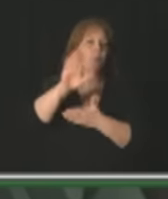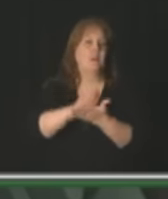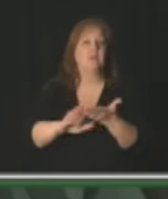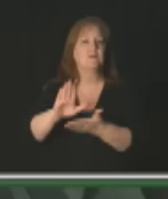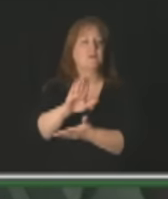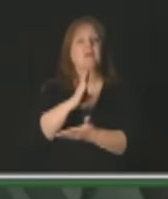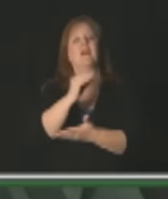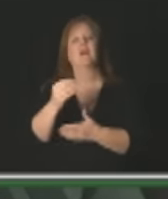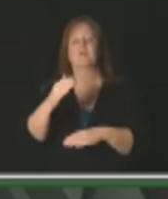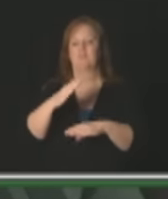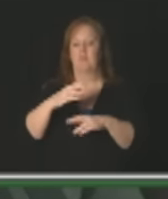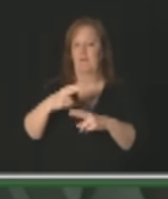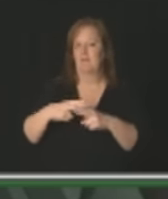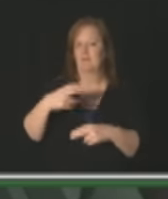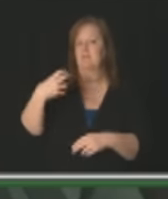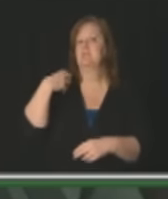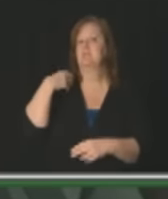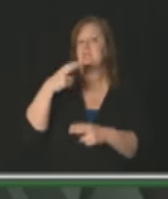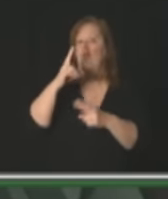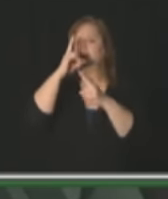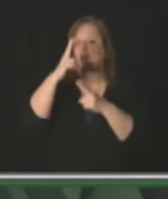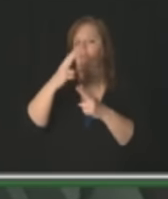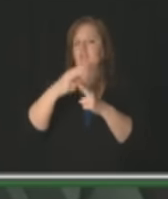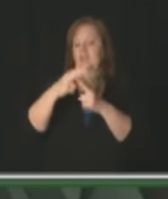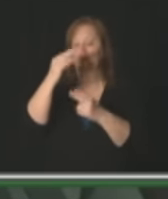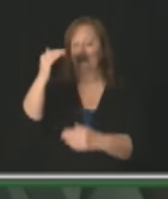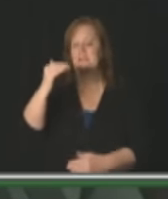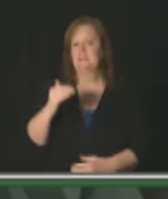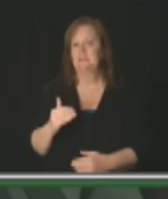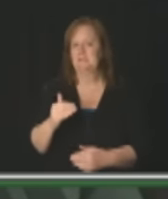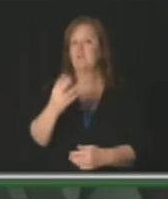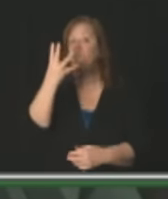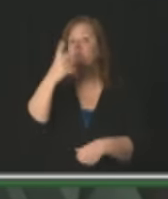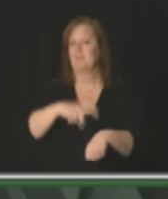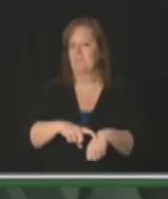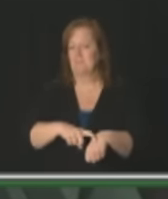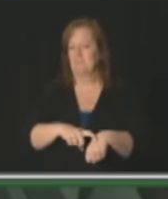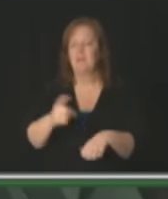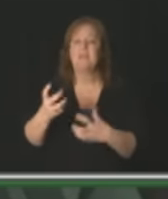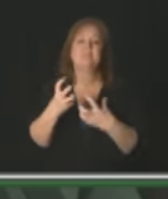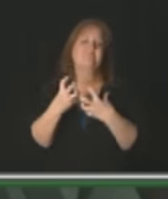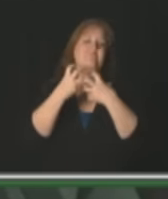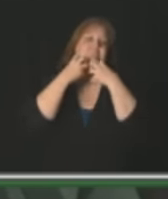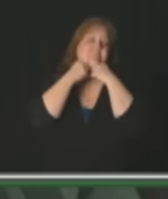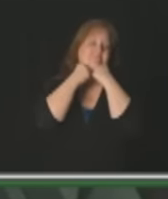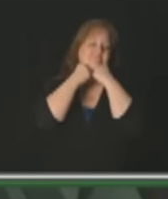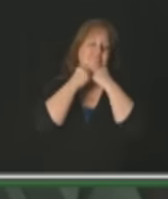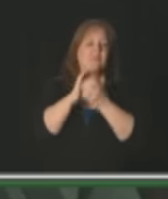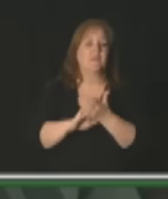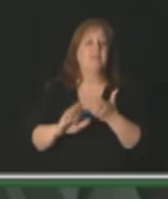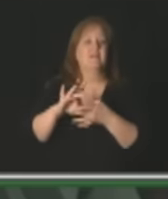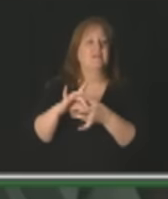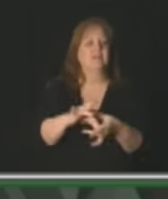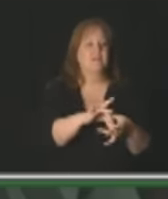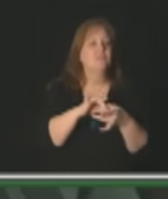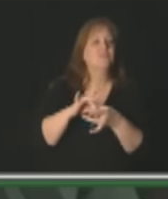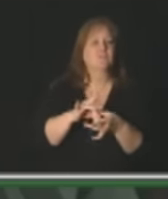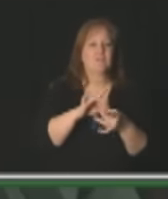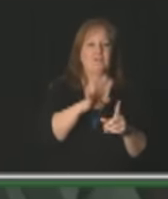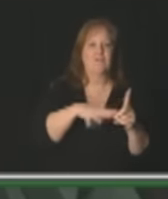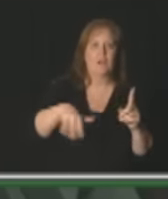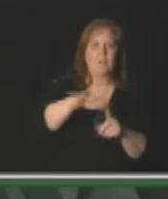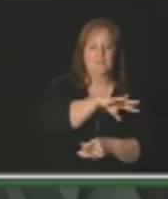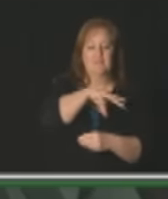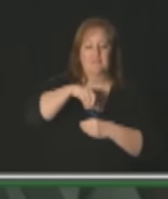and been on the Dean's Honor List four times. He has embraced the collegial and supportive environment that is NSM and become